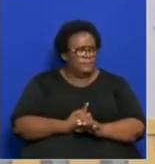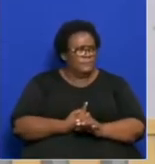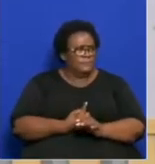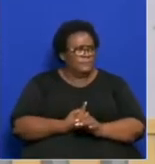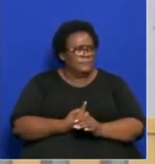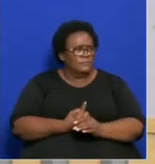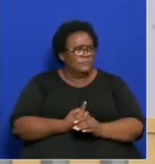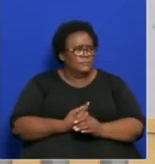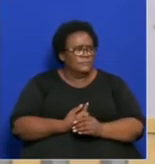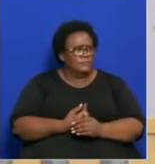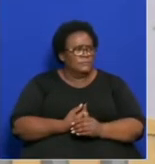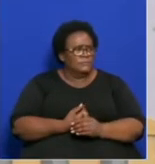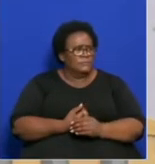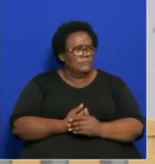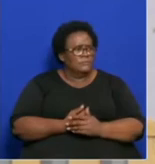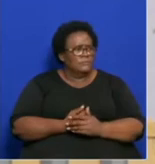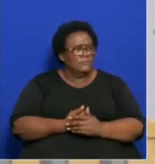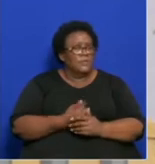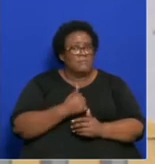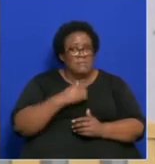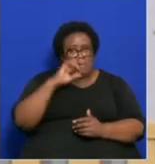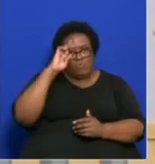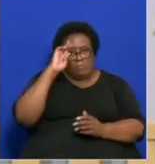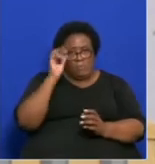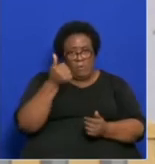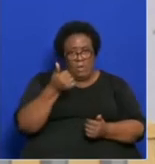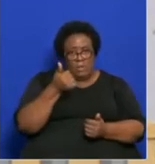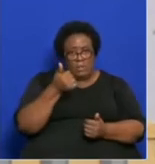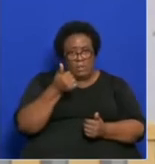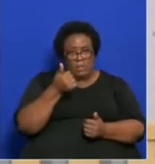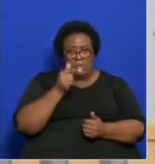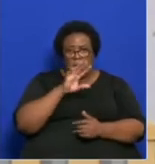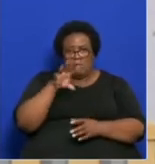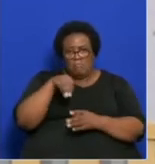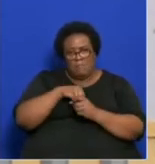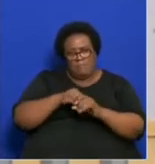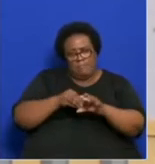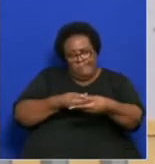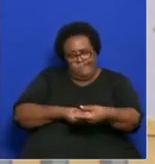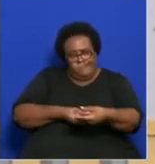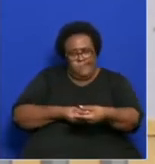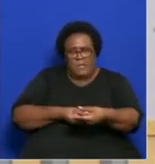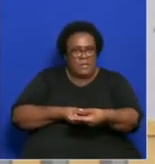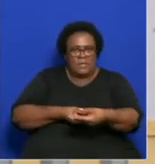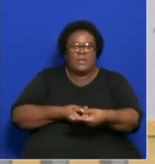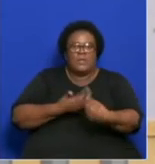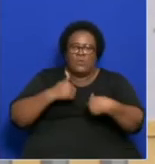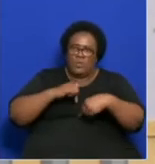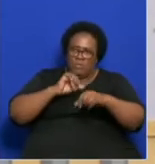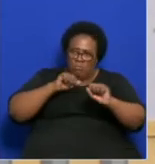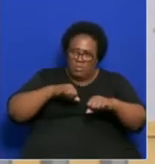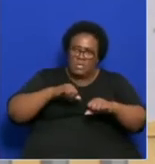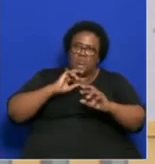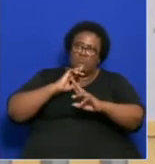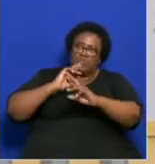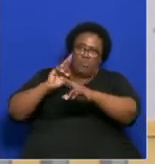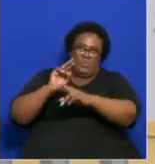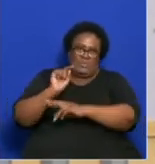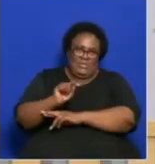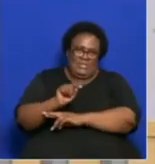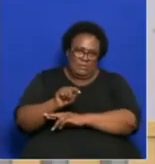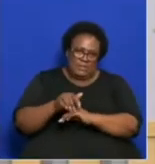My memory serves me well. It is not part of this bundle, all right? We did respond to this one. Okay. In terms of